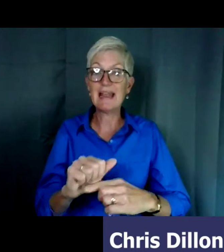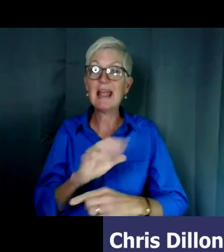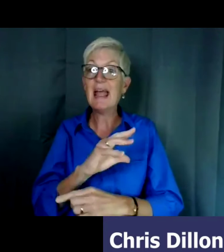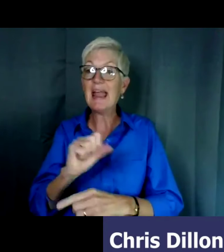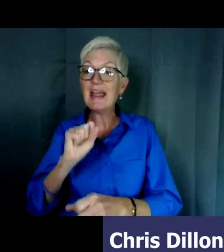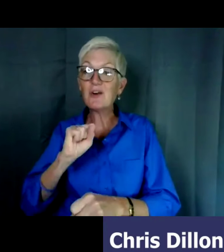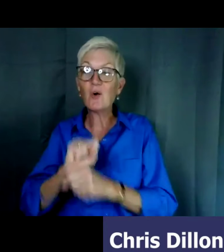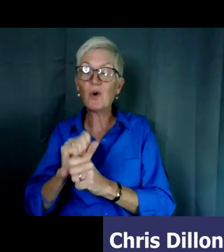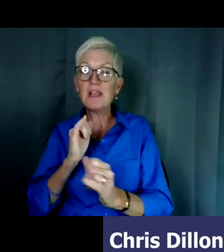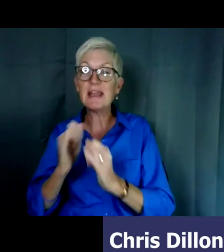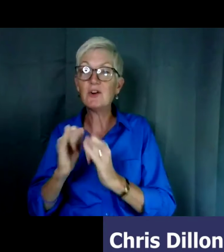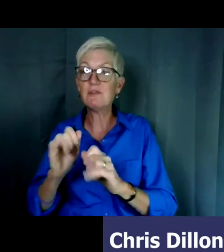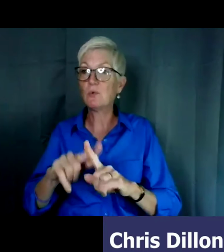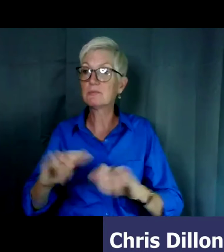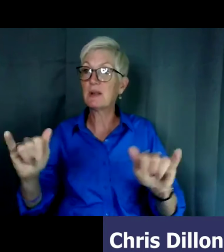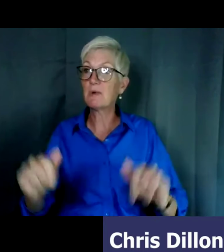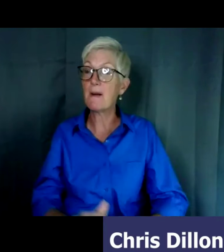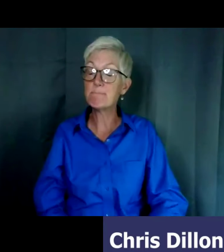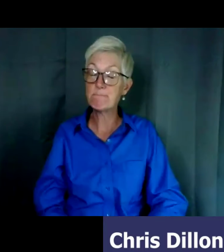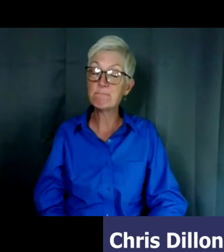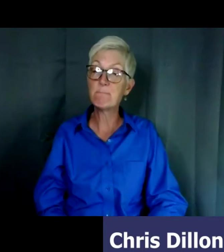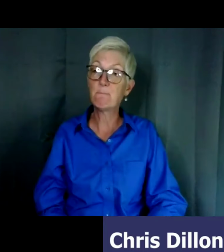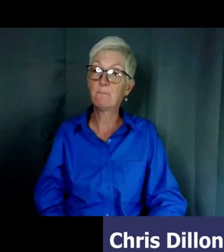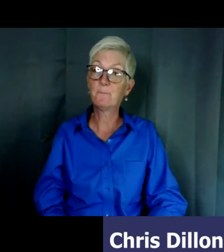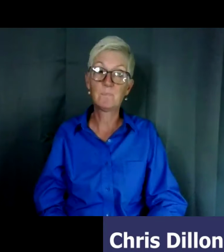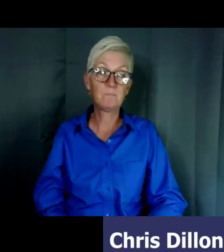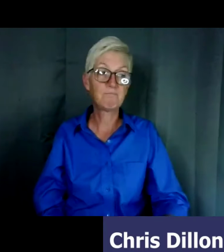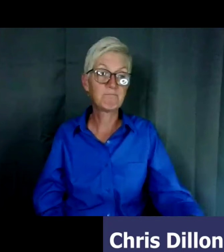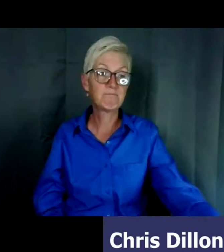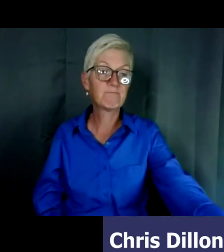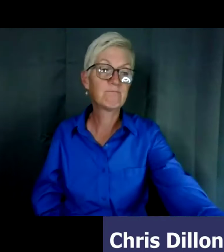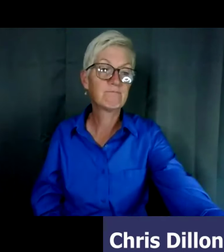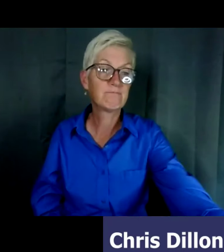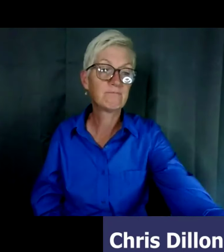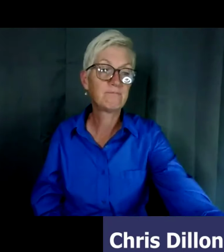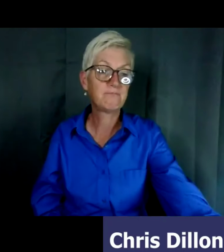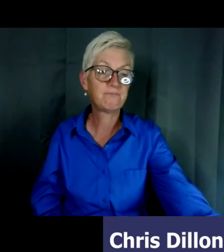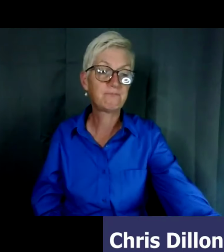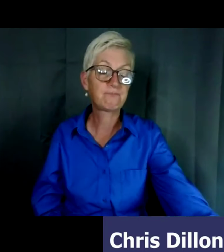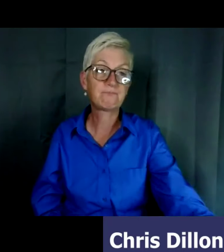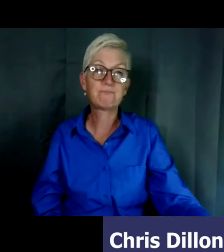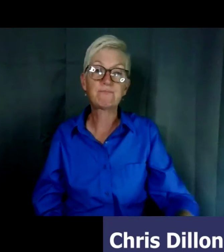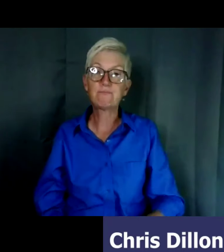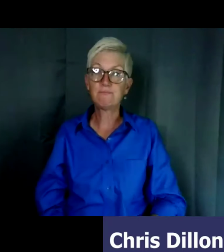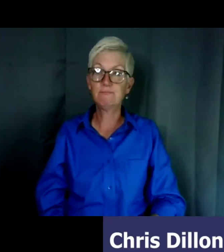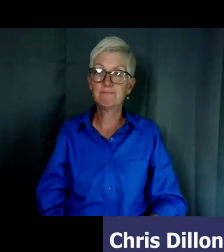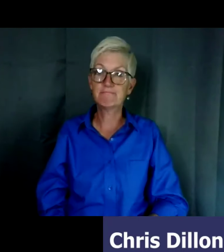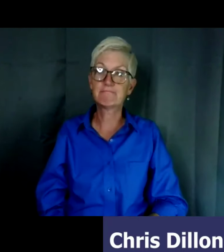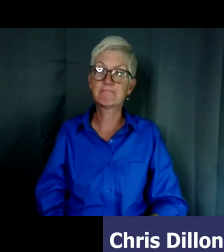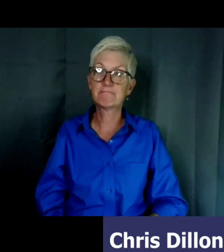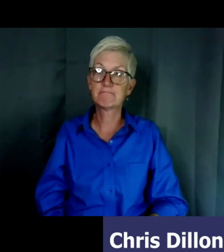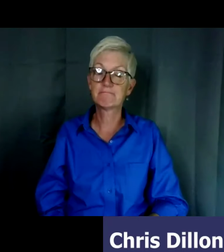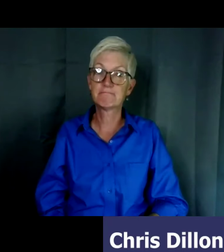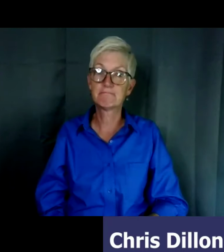same time. And as it turns out, this program had become,